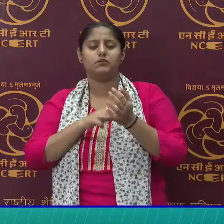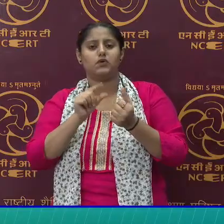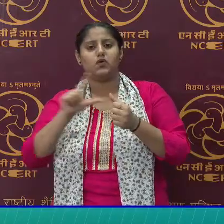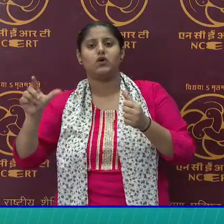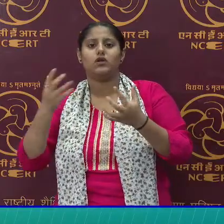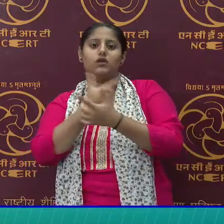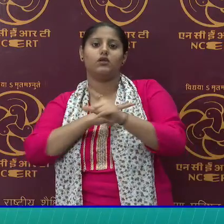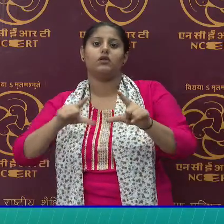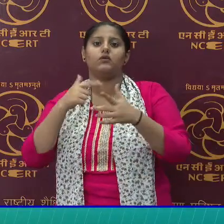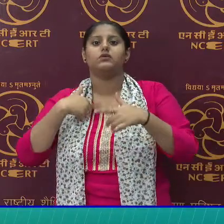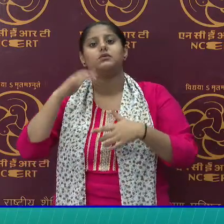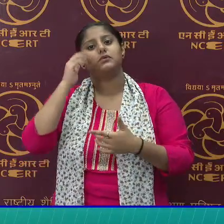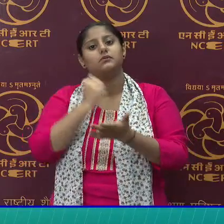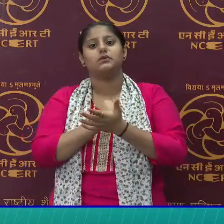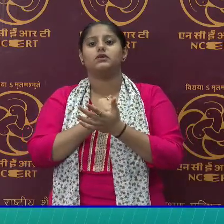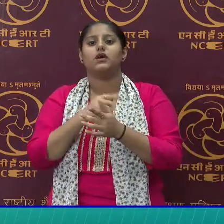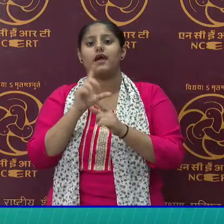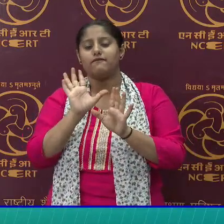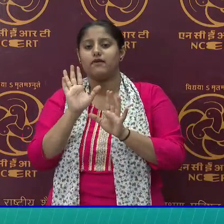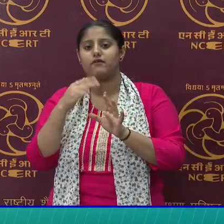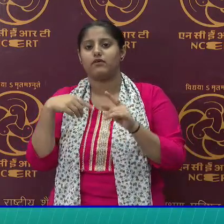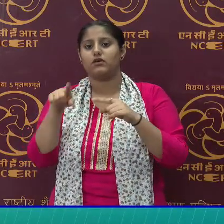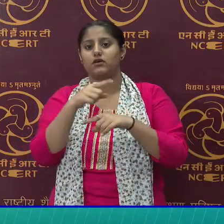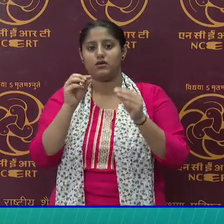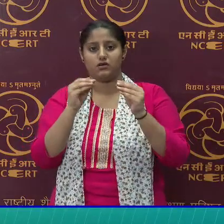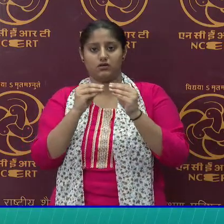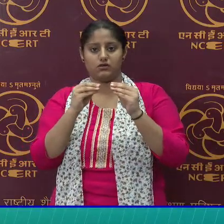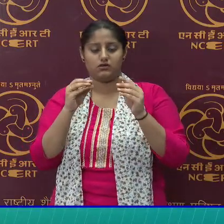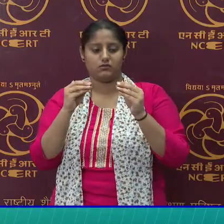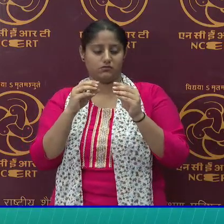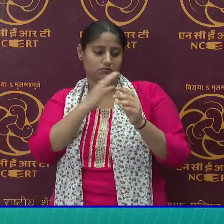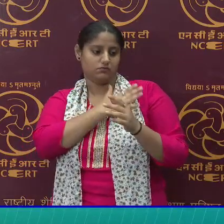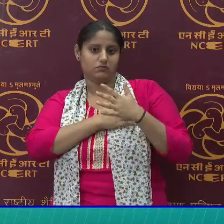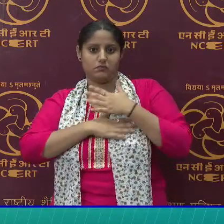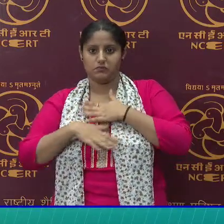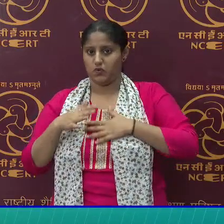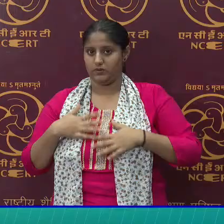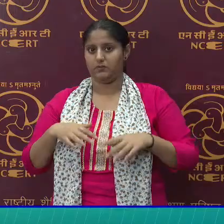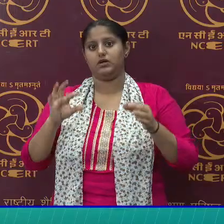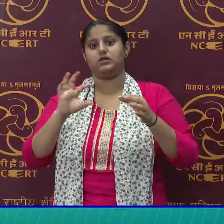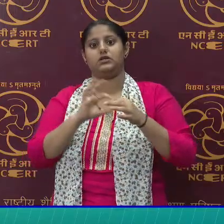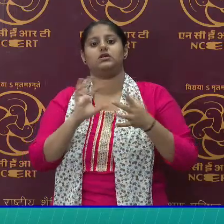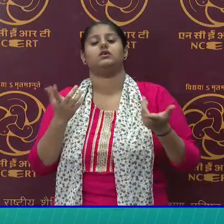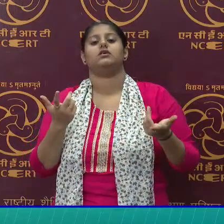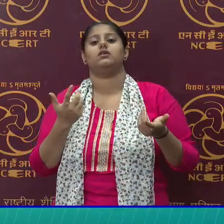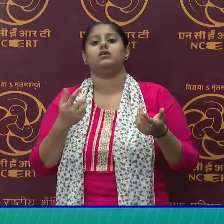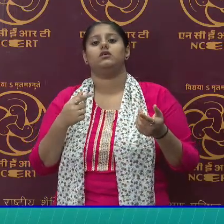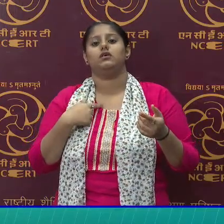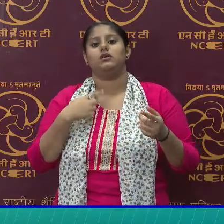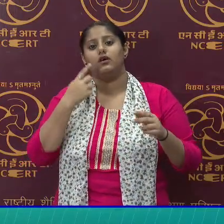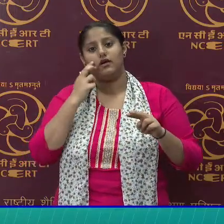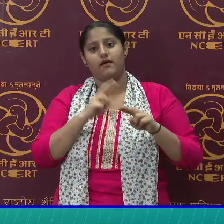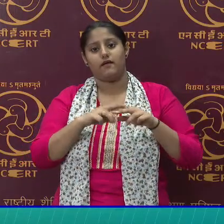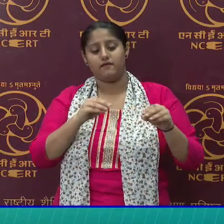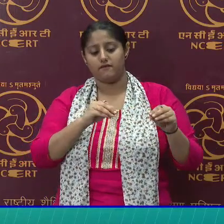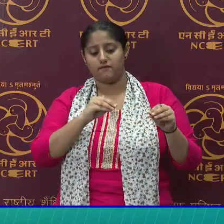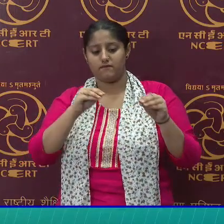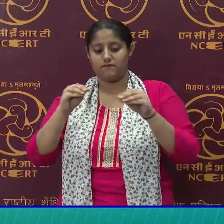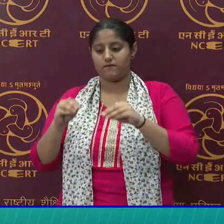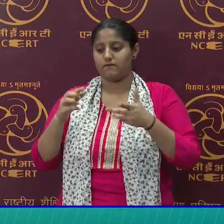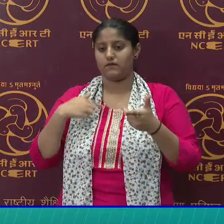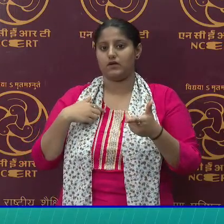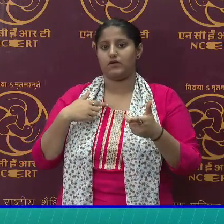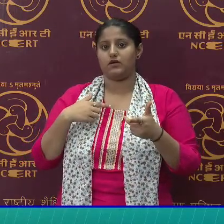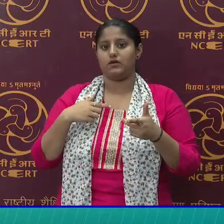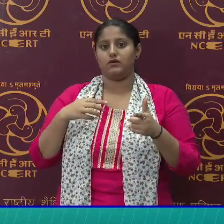So from familiar words, body parts which they are already familiar with, and now we are moving to slightly